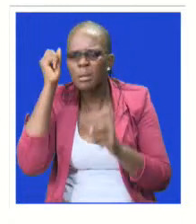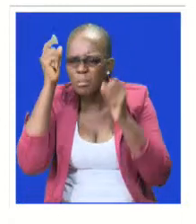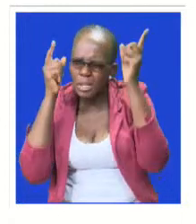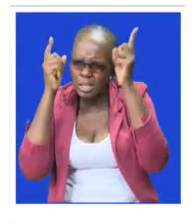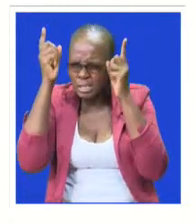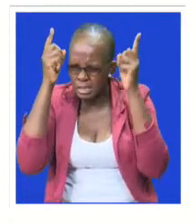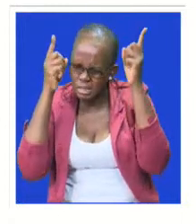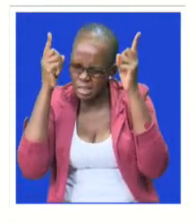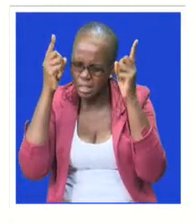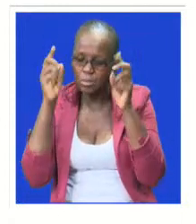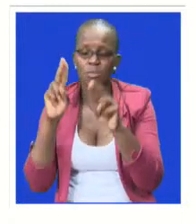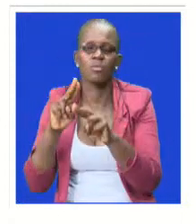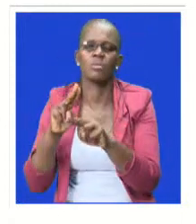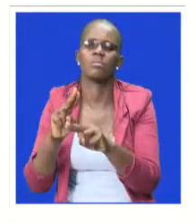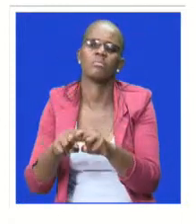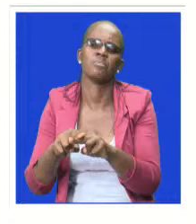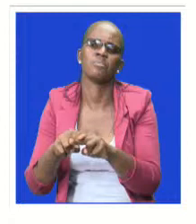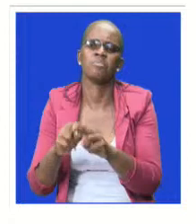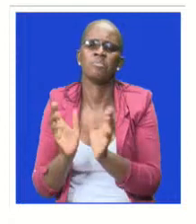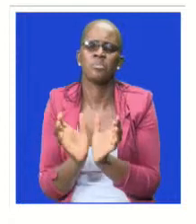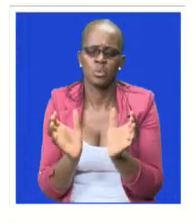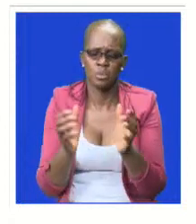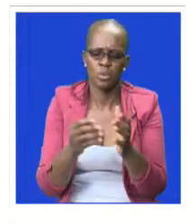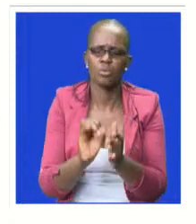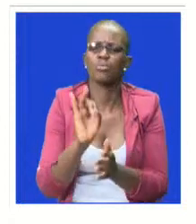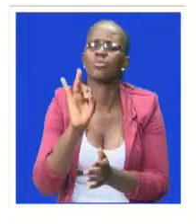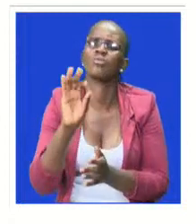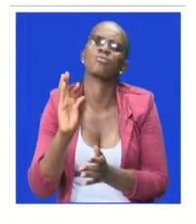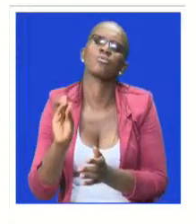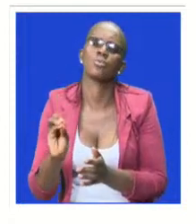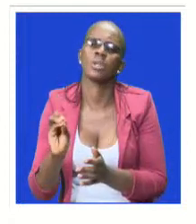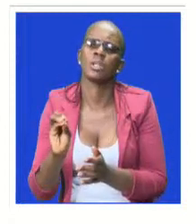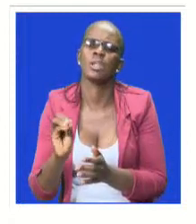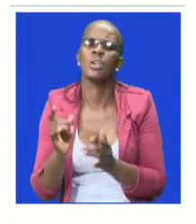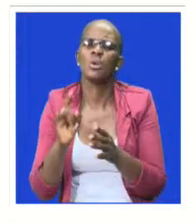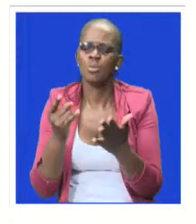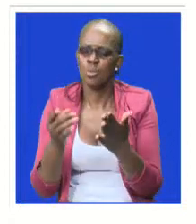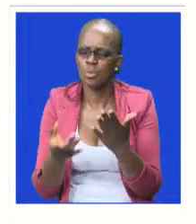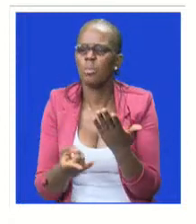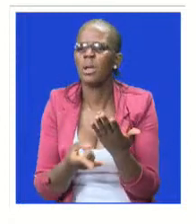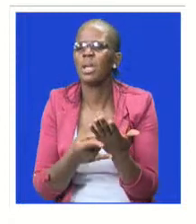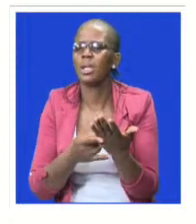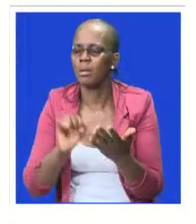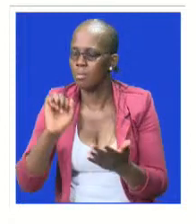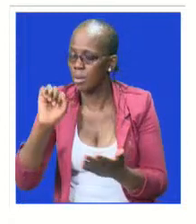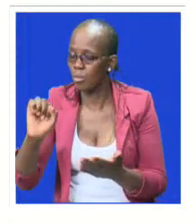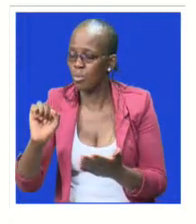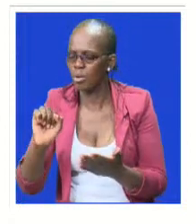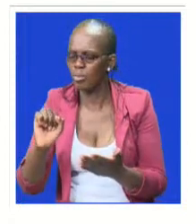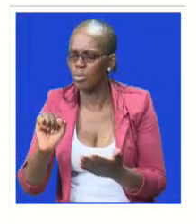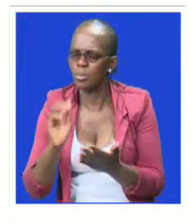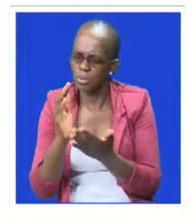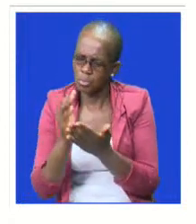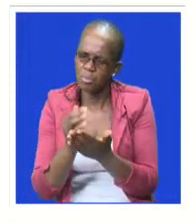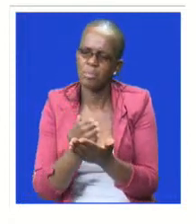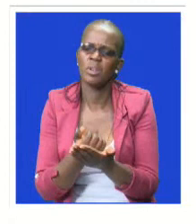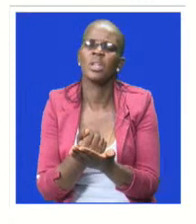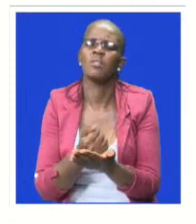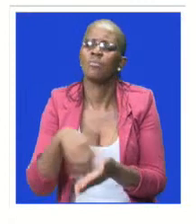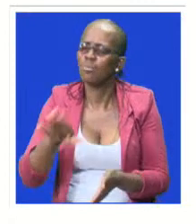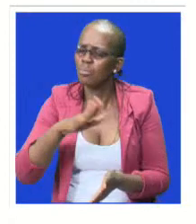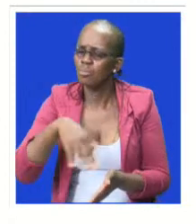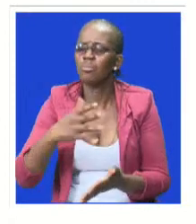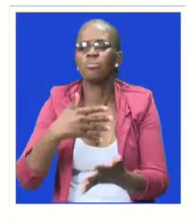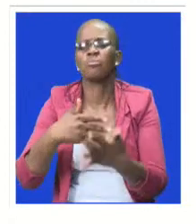in groups of 20 so that it enables them to get whatever they wanted. And they